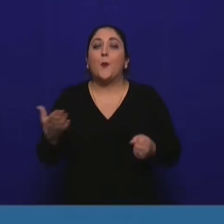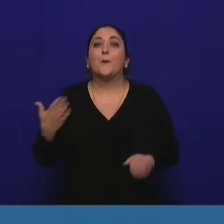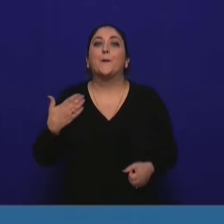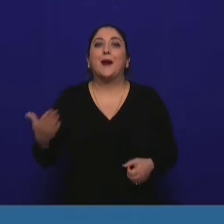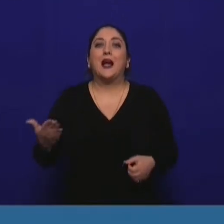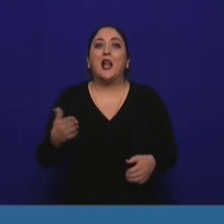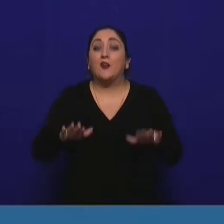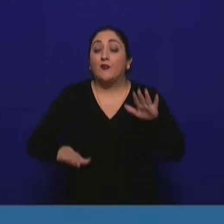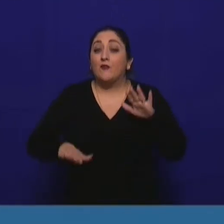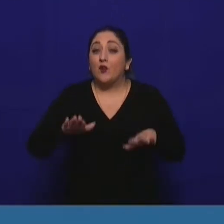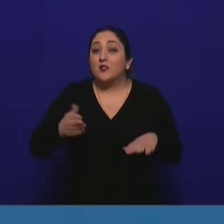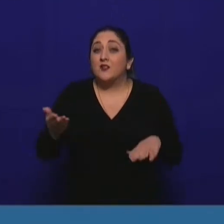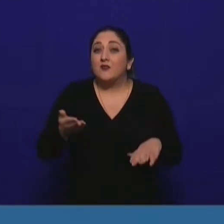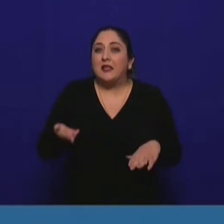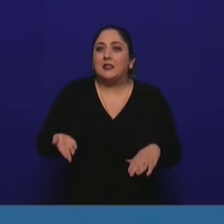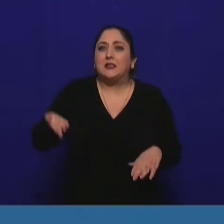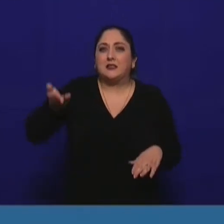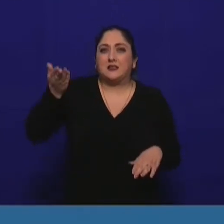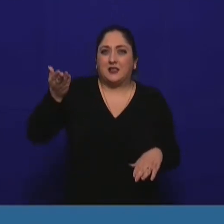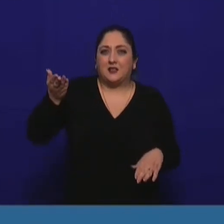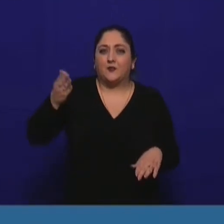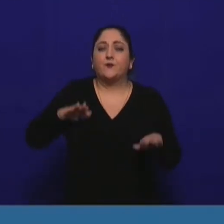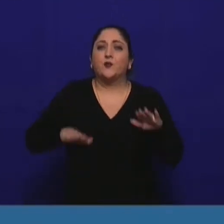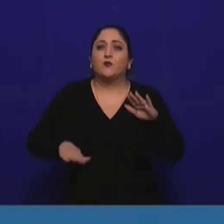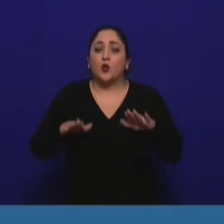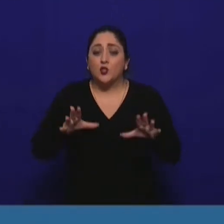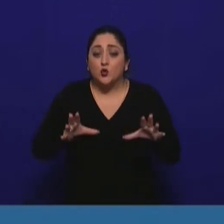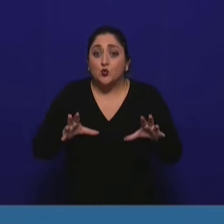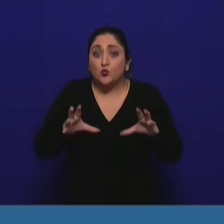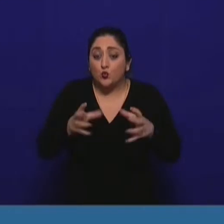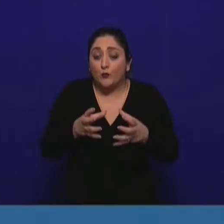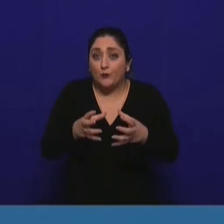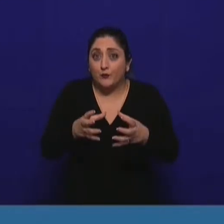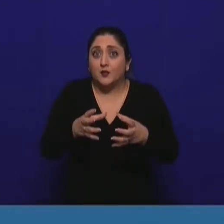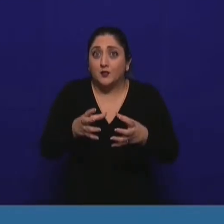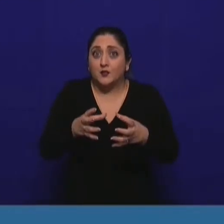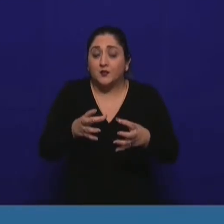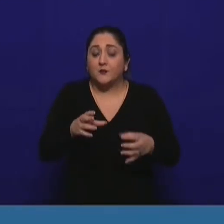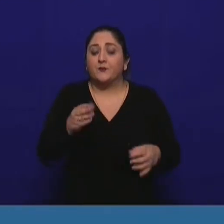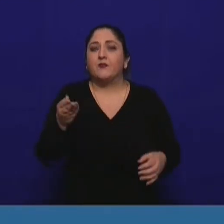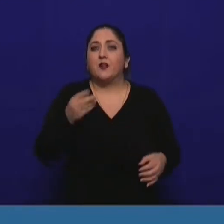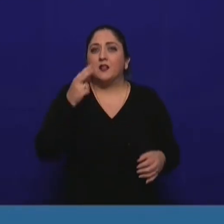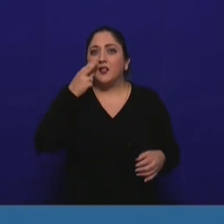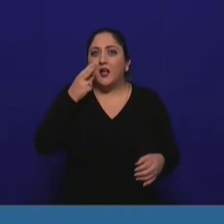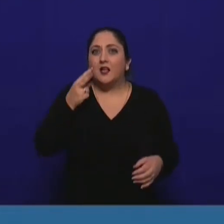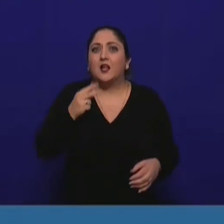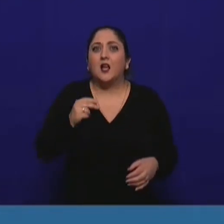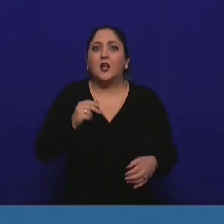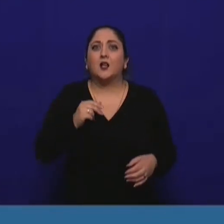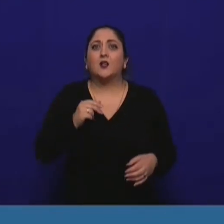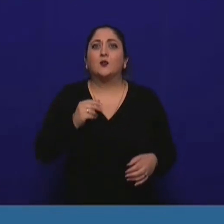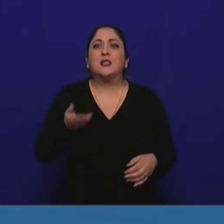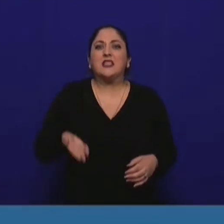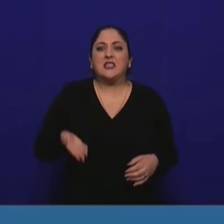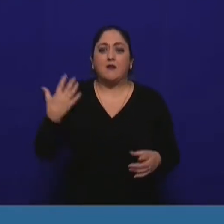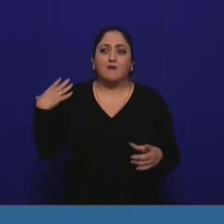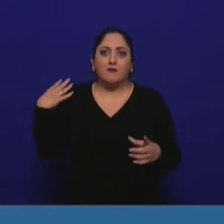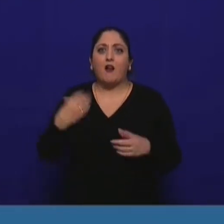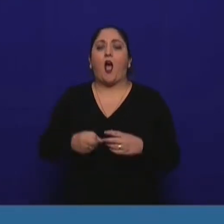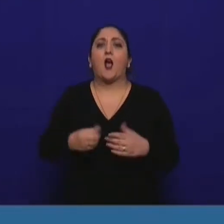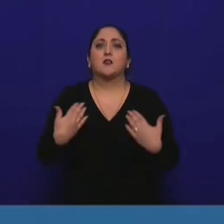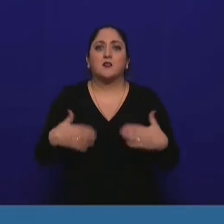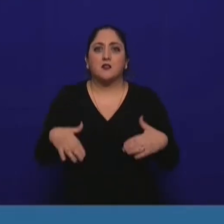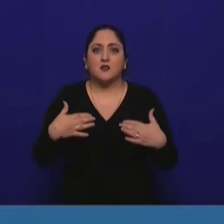jista' jkun l-iktar il-varjant. Infatti aħna nippruvaw naqbdu cluster cases fejn naraw trasmissjoni iktar fast biex